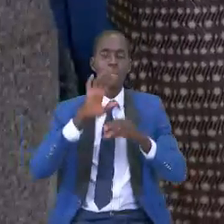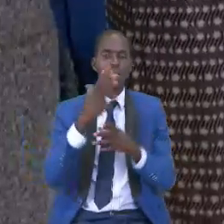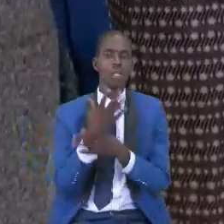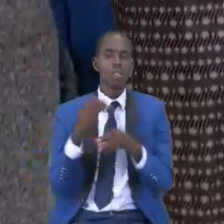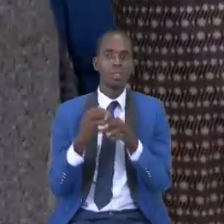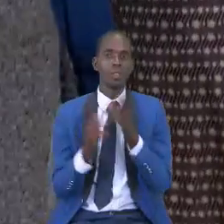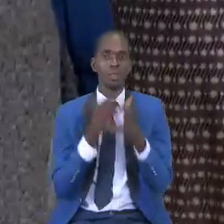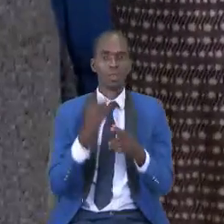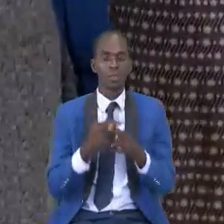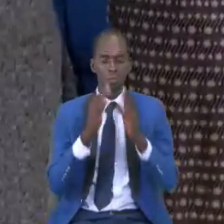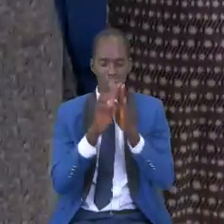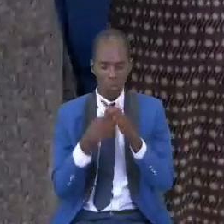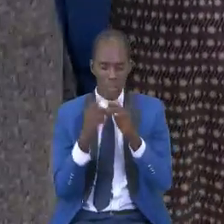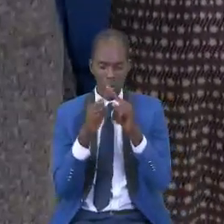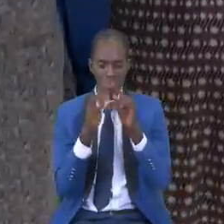to the Lord.